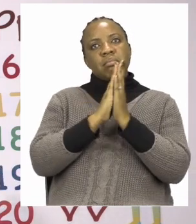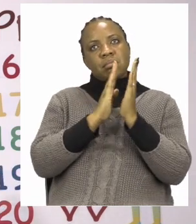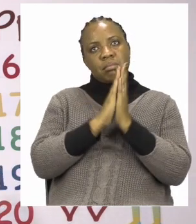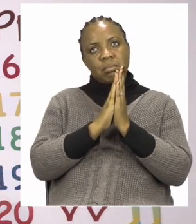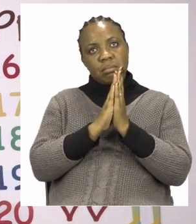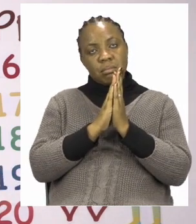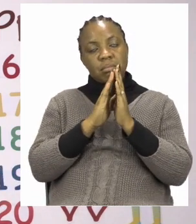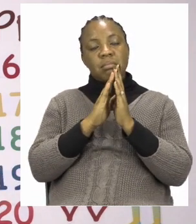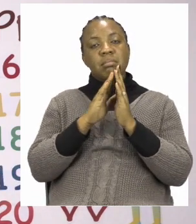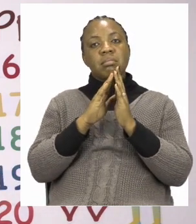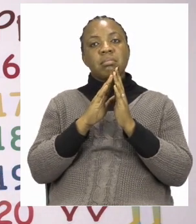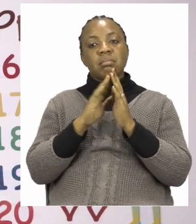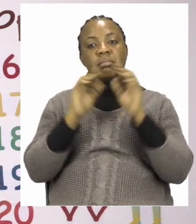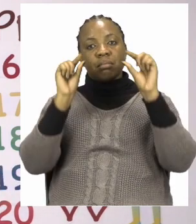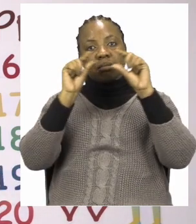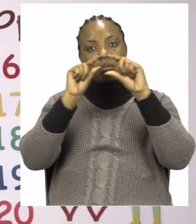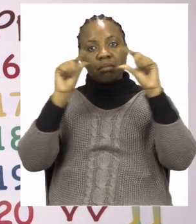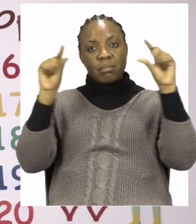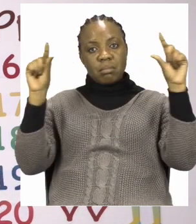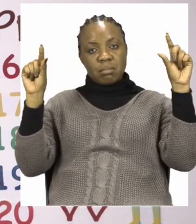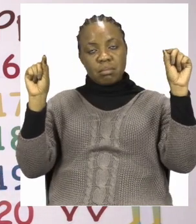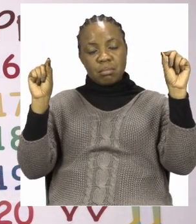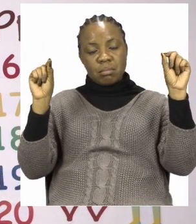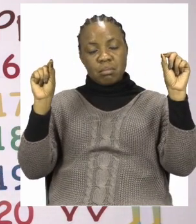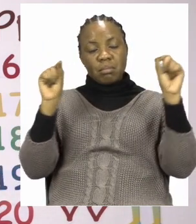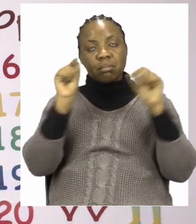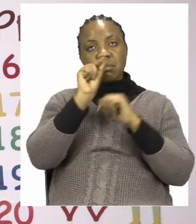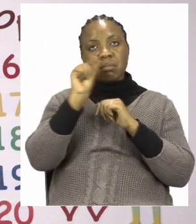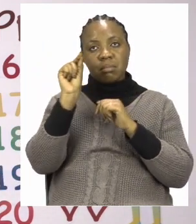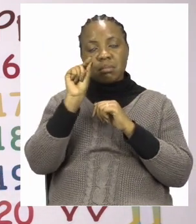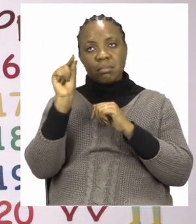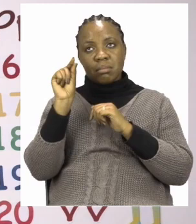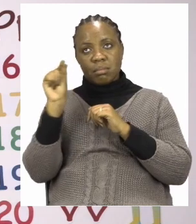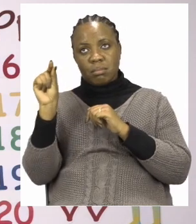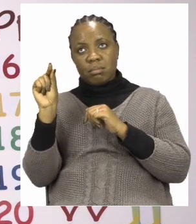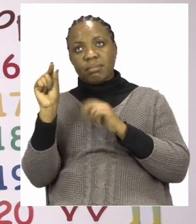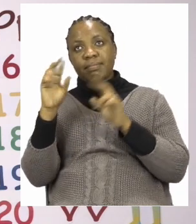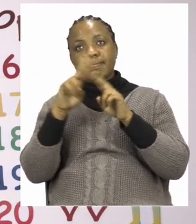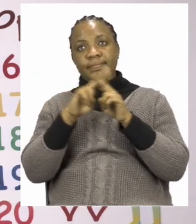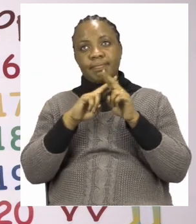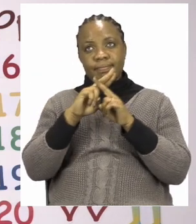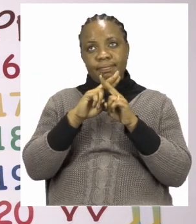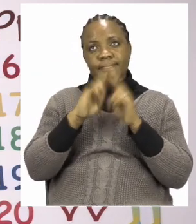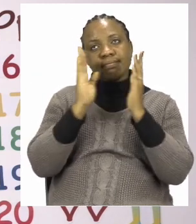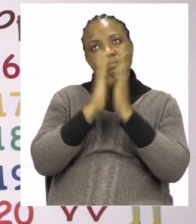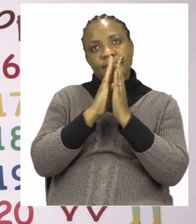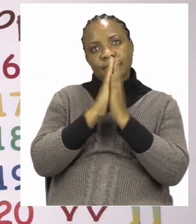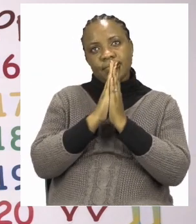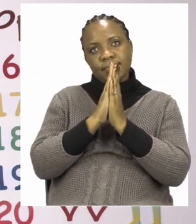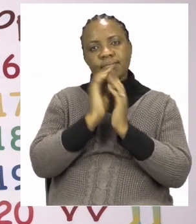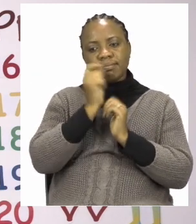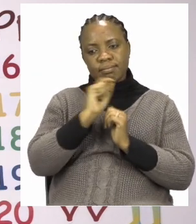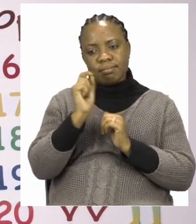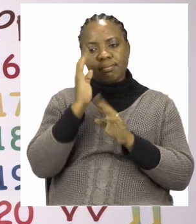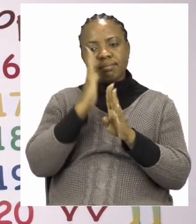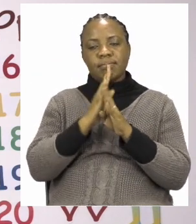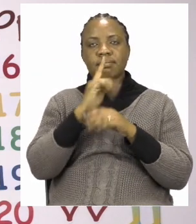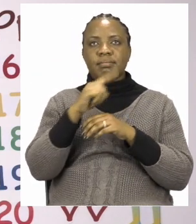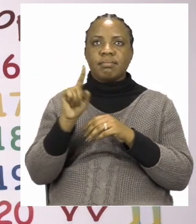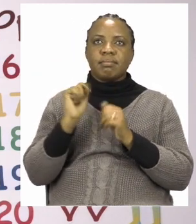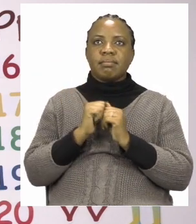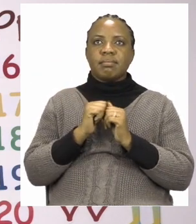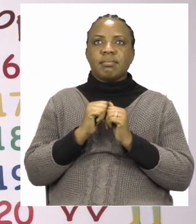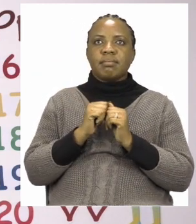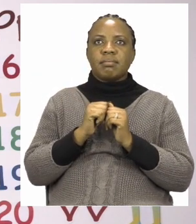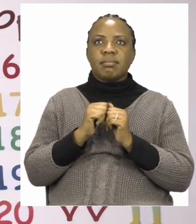words given, take a good look at them and spell them correctly. Now we can continue. I